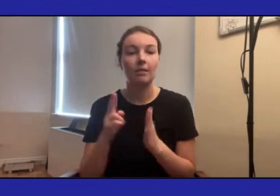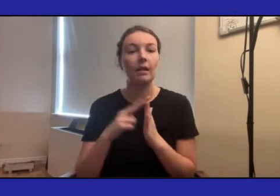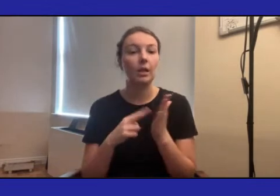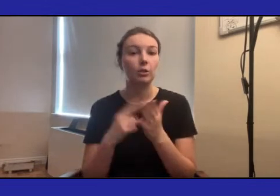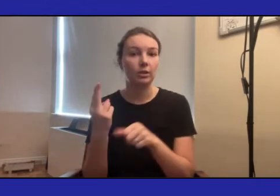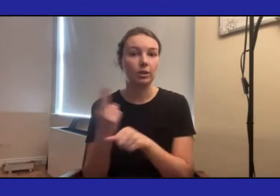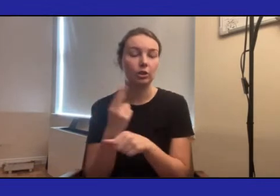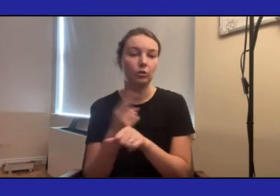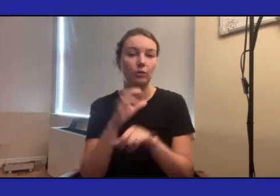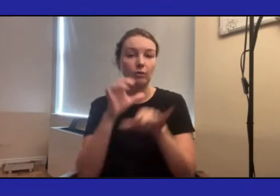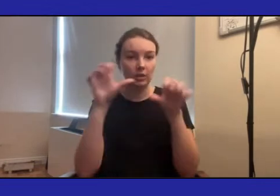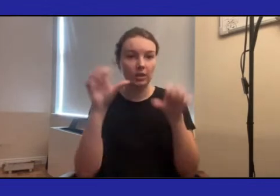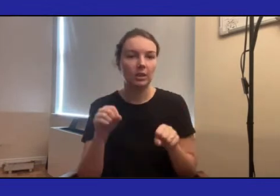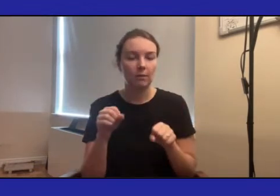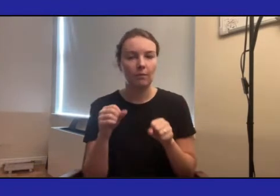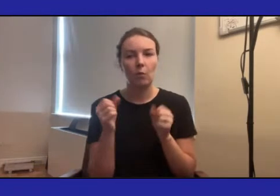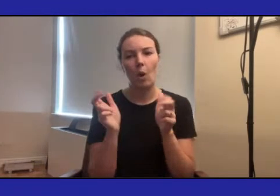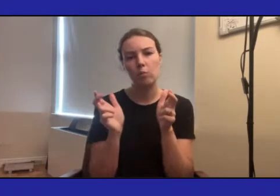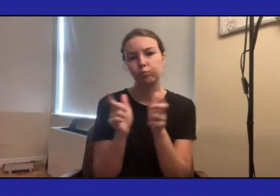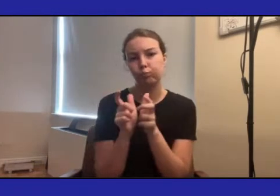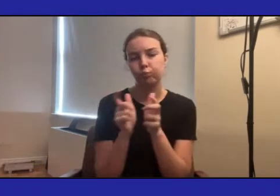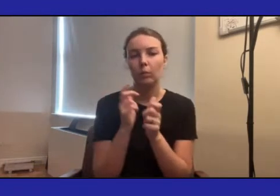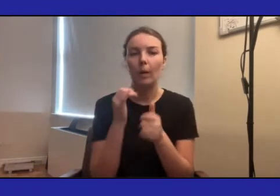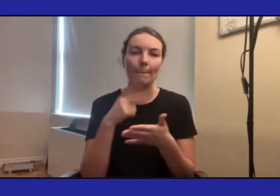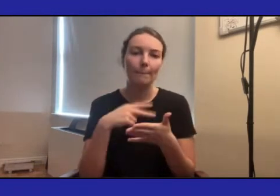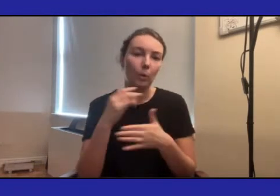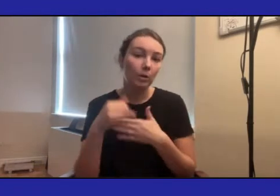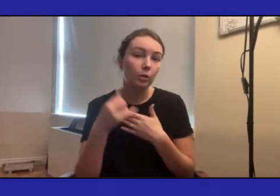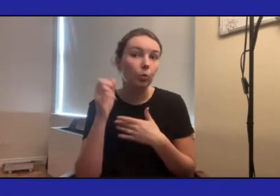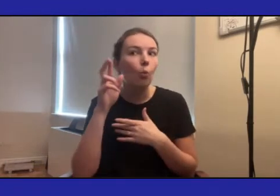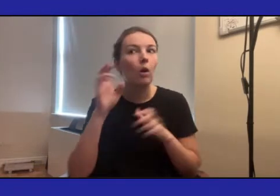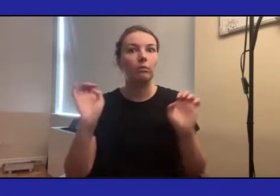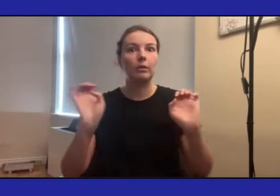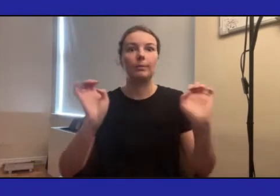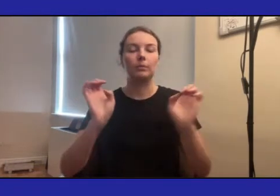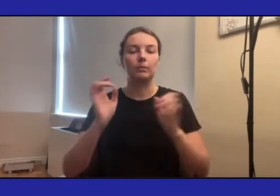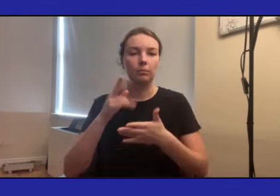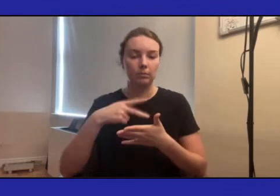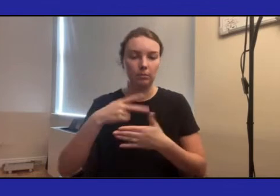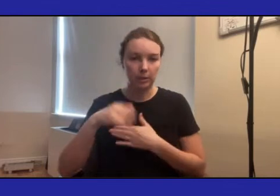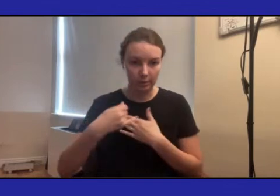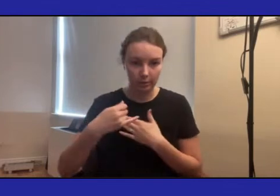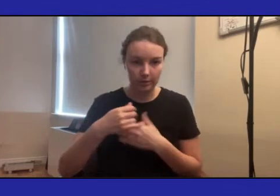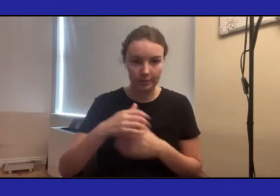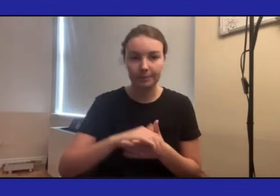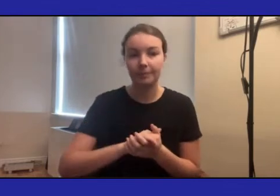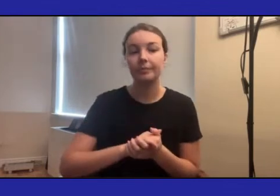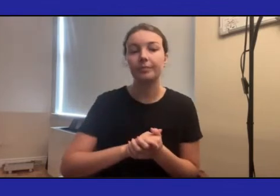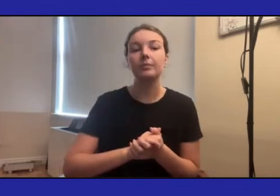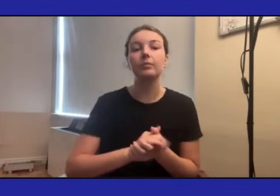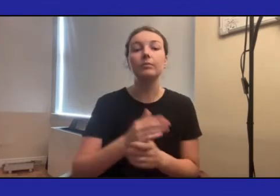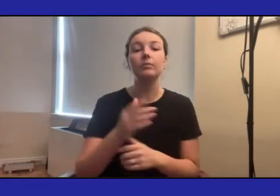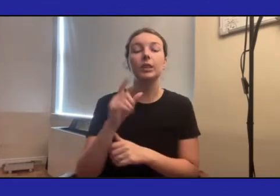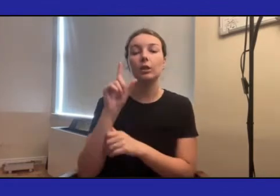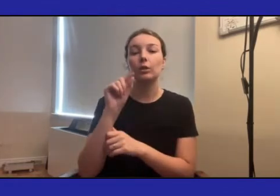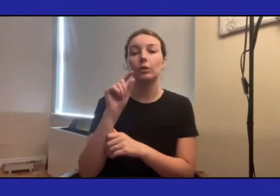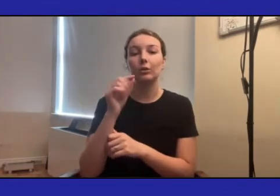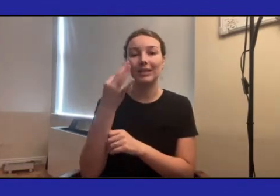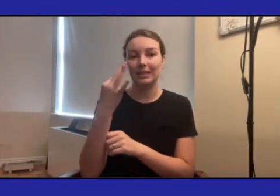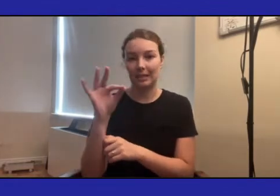projects or urgent projects that are time sensitive. The current contracts were awarded back in 2019 and expired at the end of this